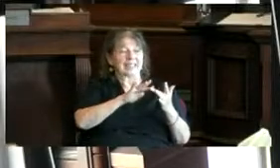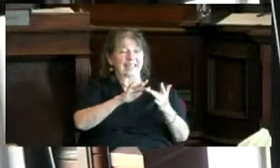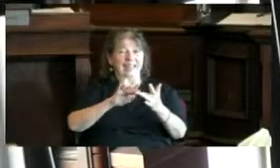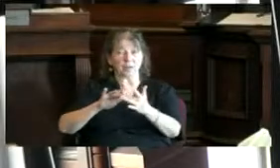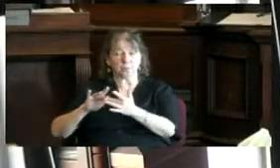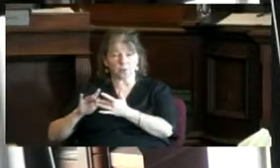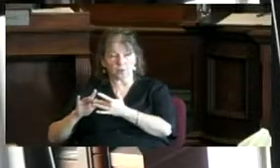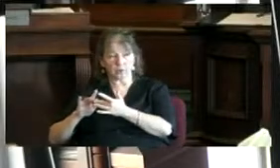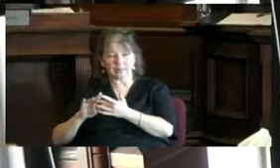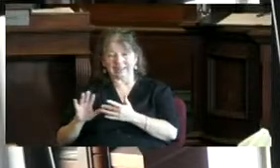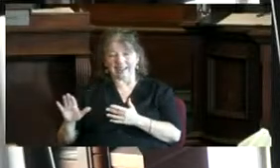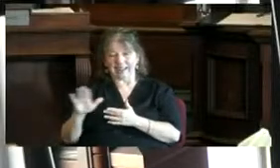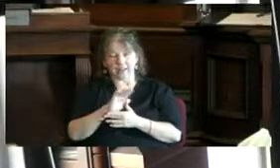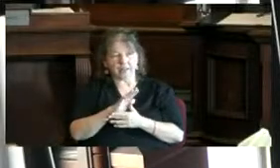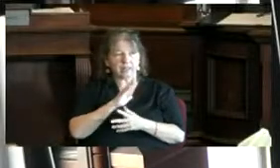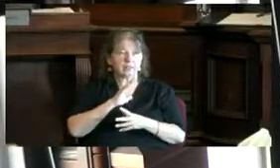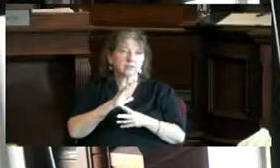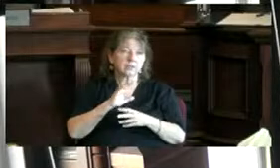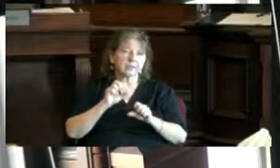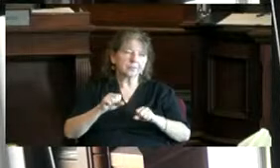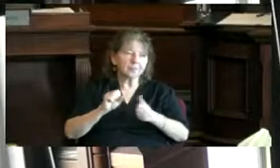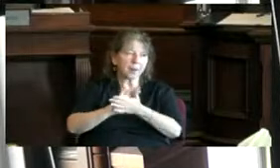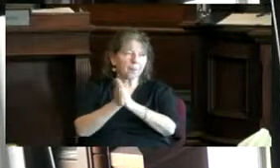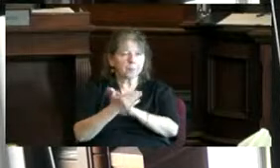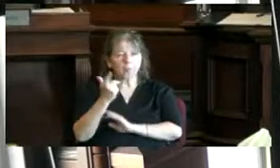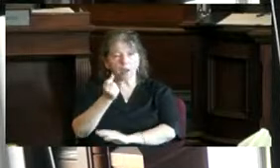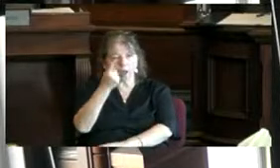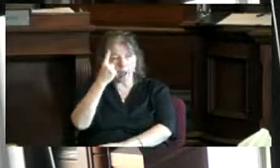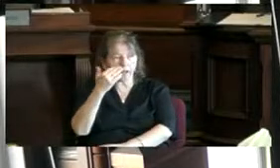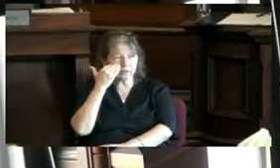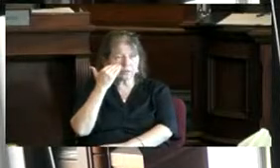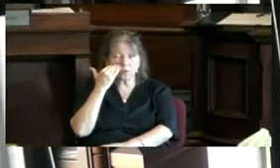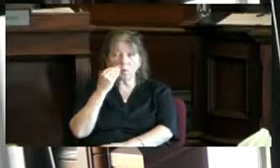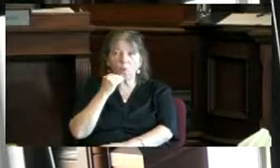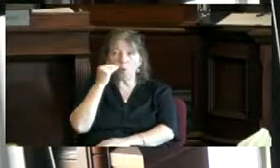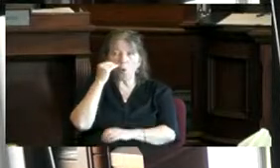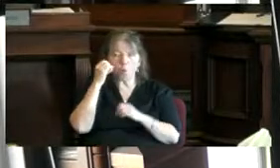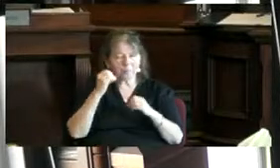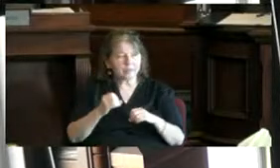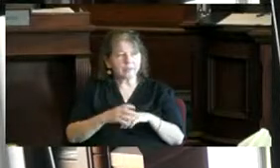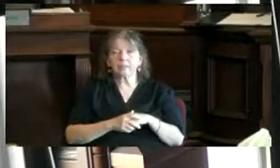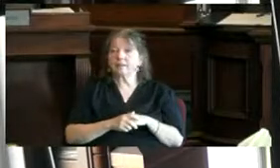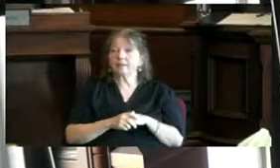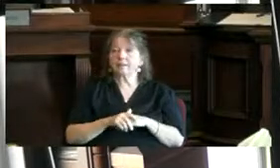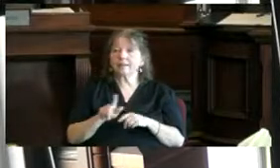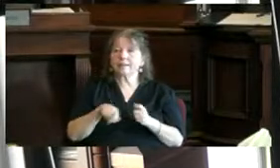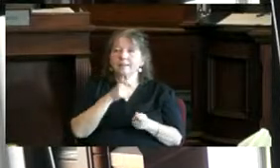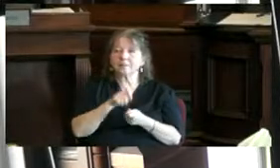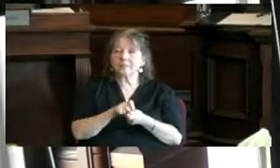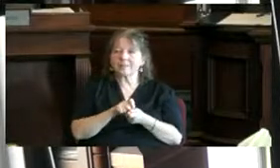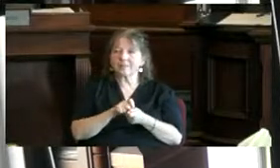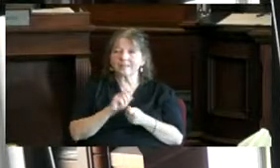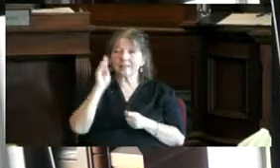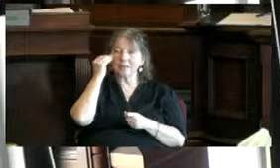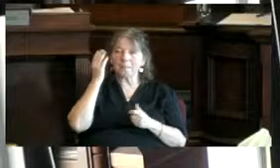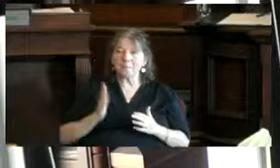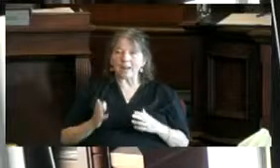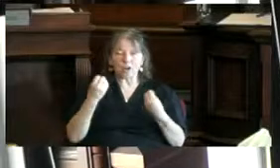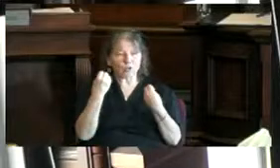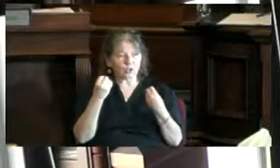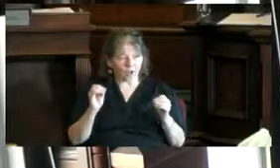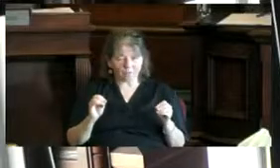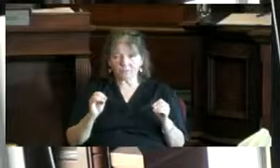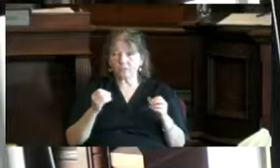raising awareness about homelessness, particularly in the mayor's office. I'm currently developing